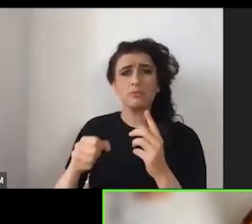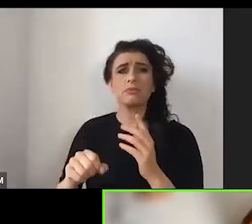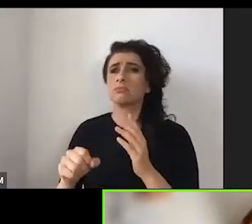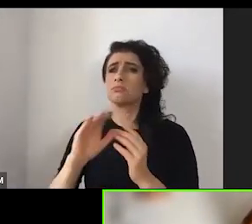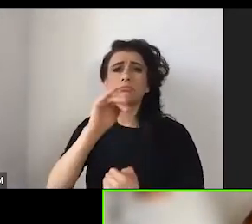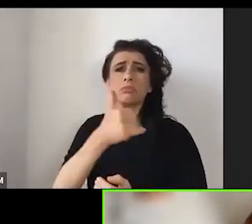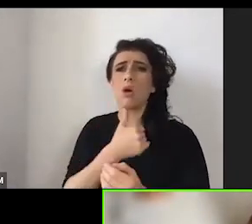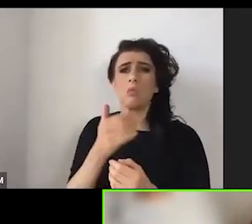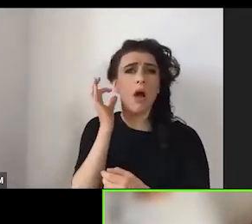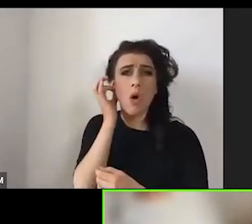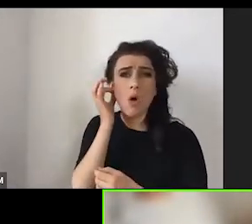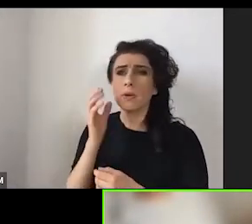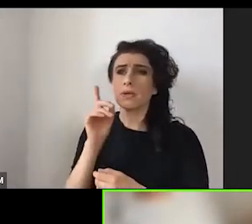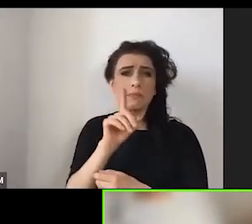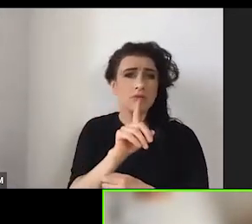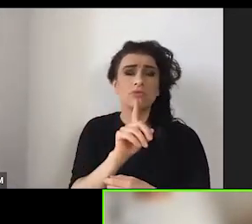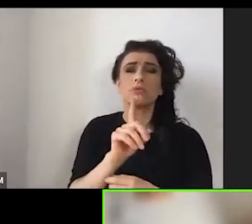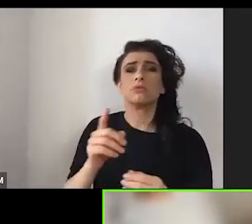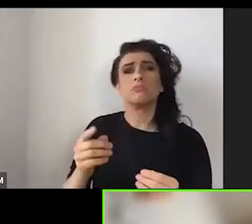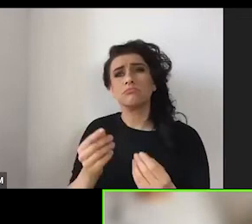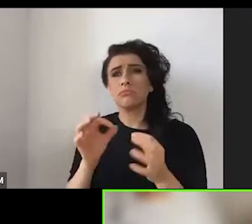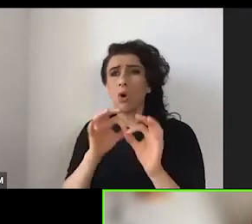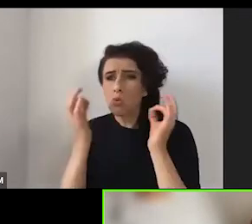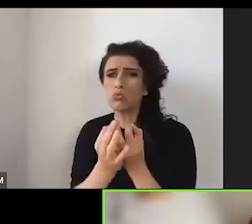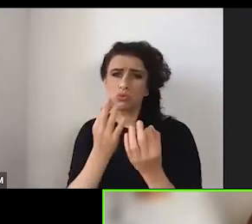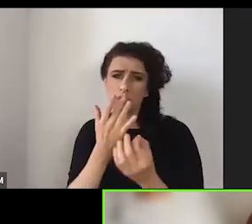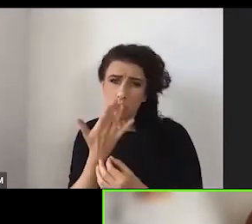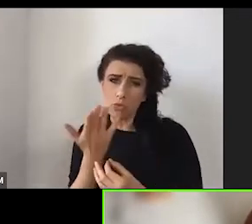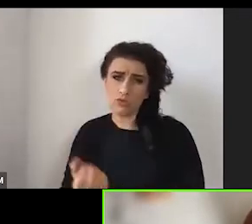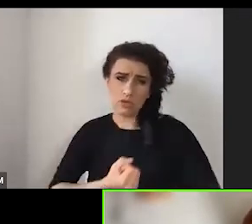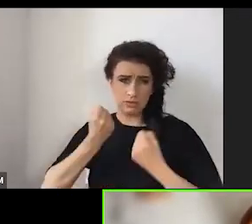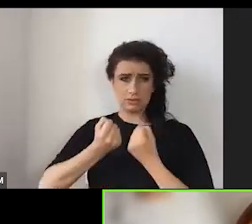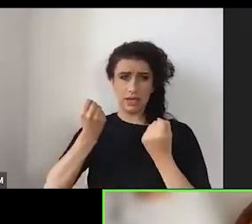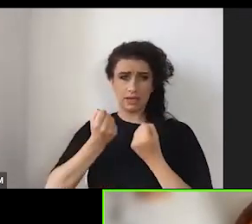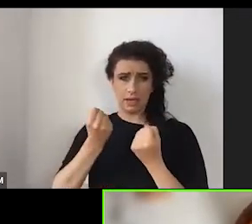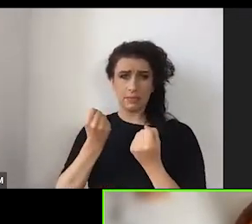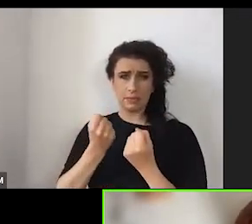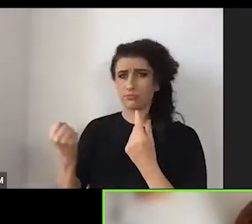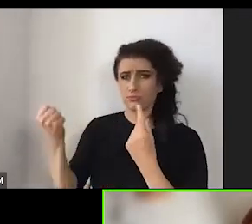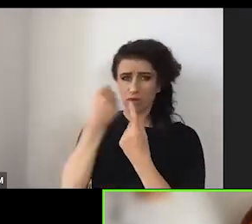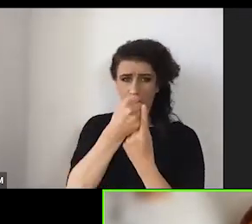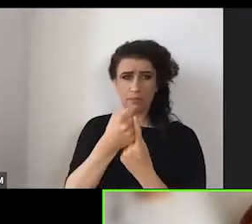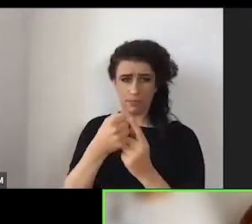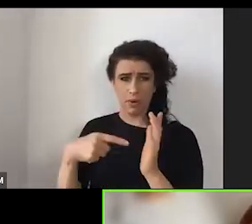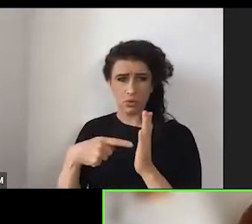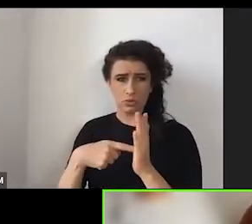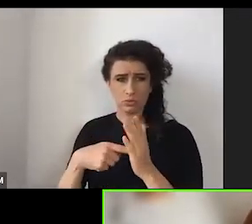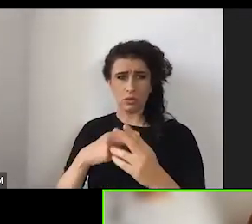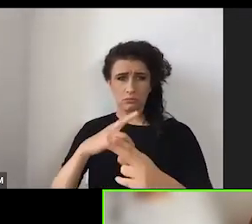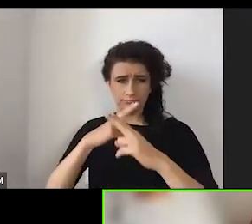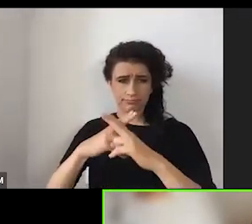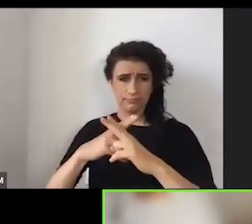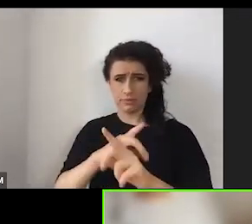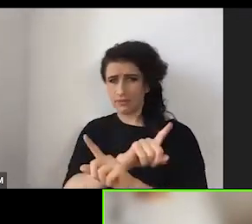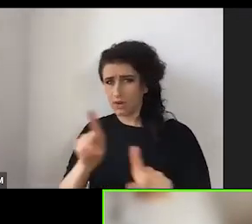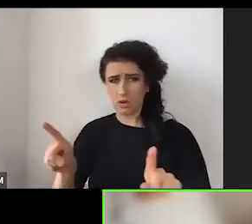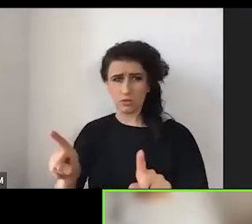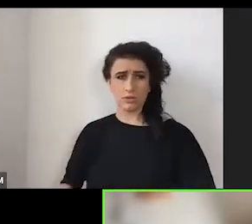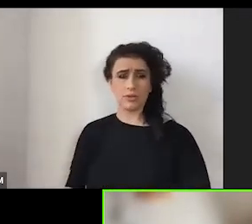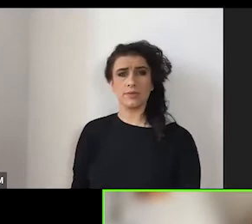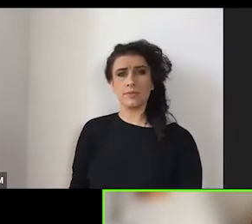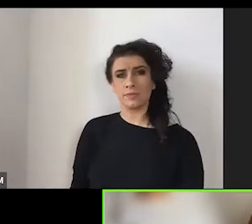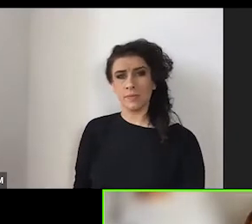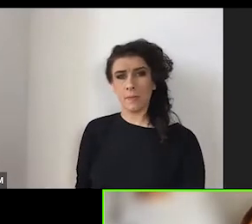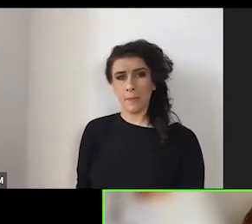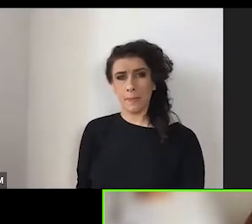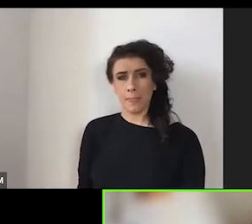a phenomena in Bolivia that since we have the law, like every woman can take the law and take more advantage and